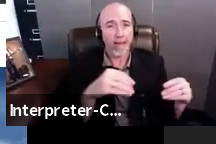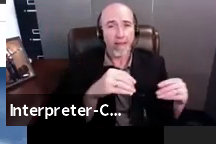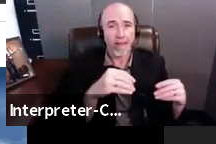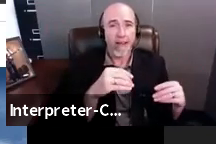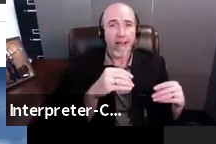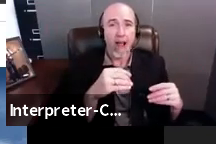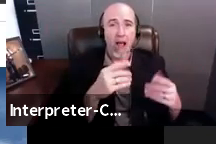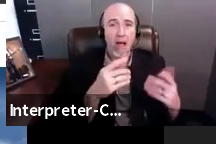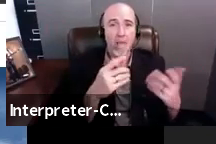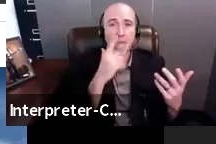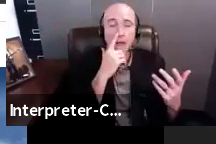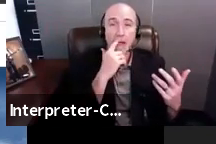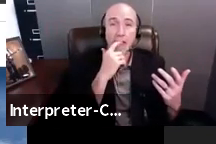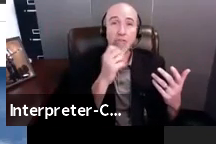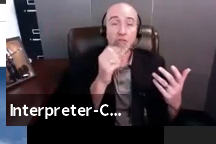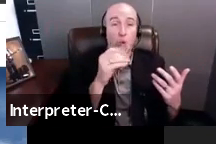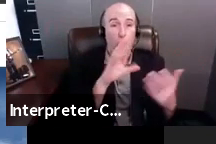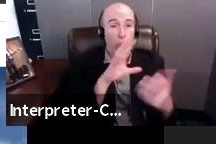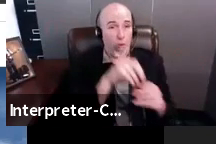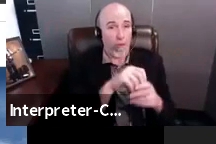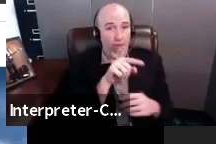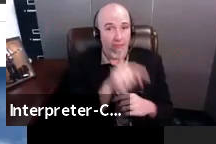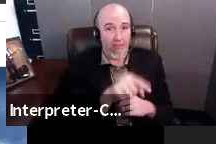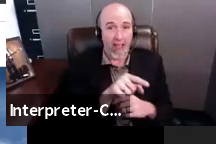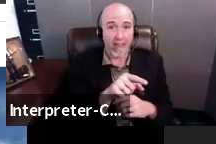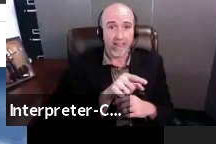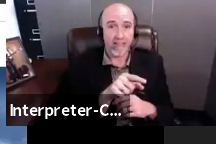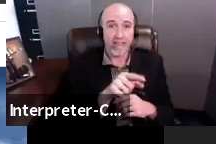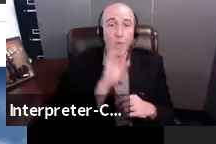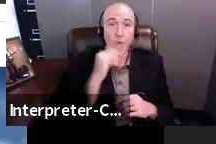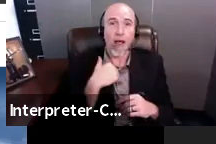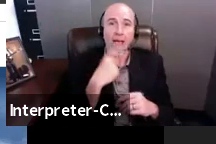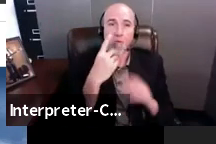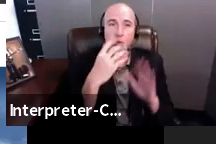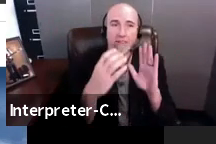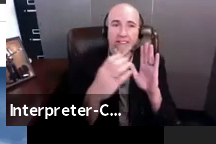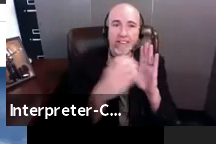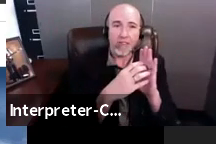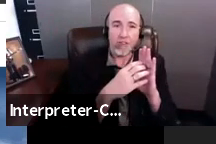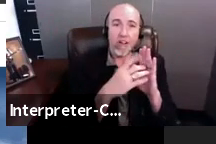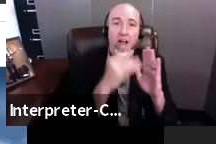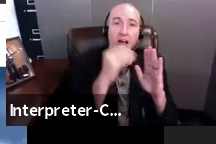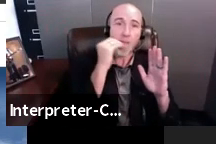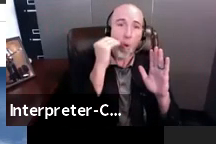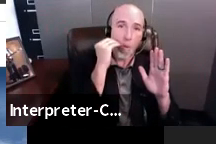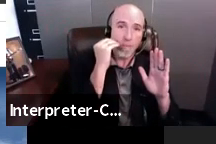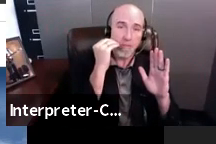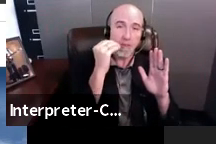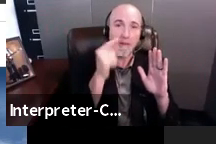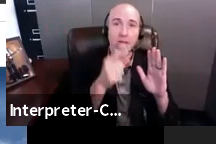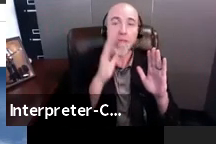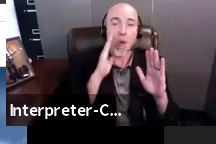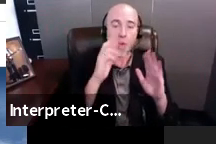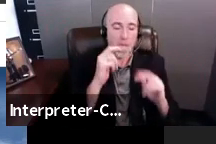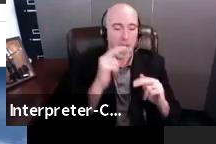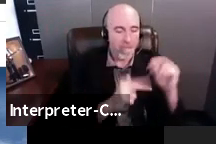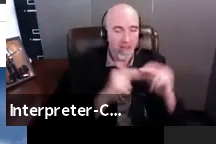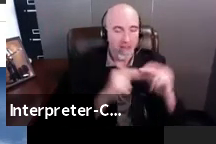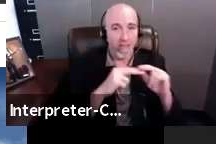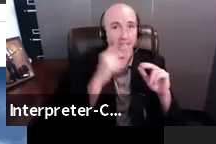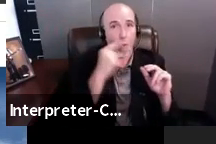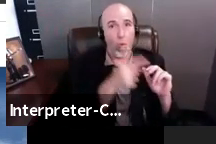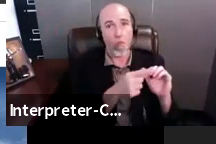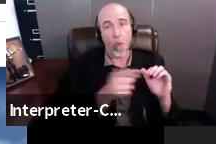buildings. And so within that, there's going to be a section of homes that are going to be built for